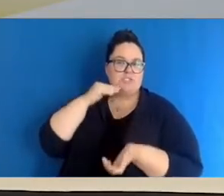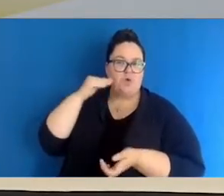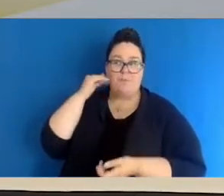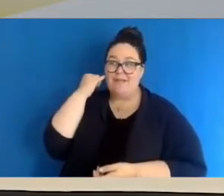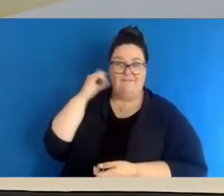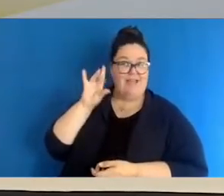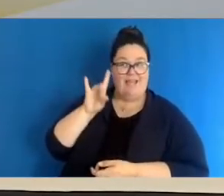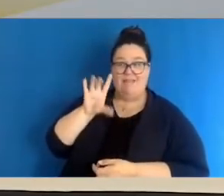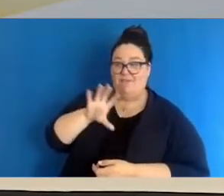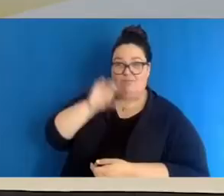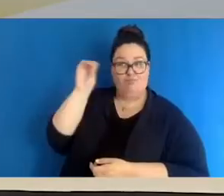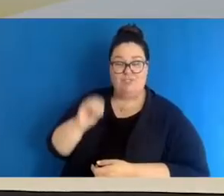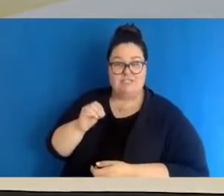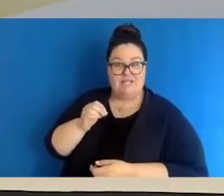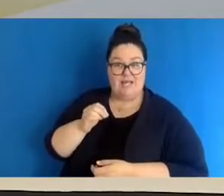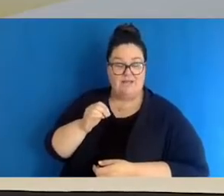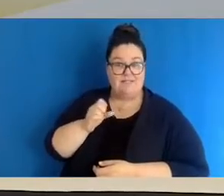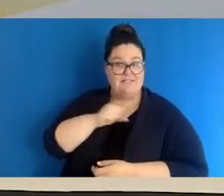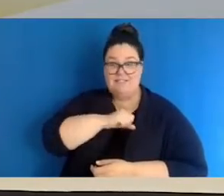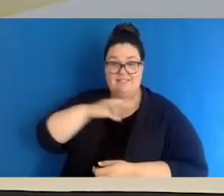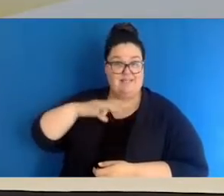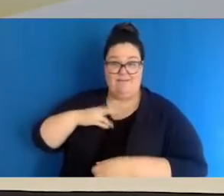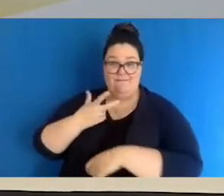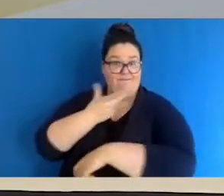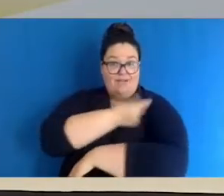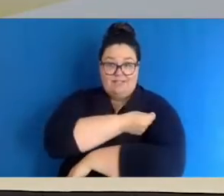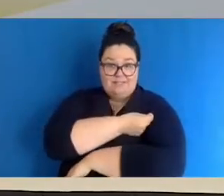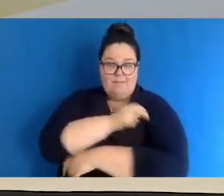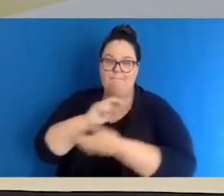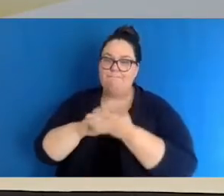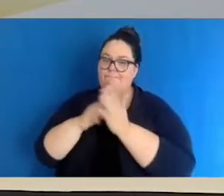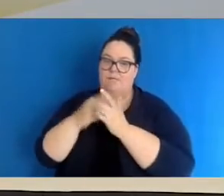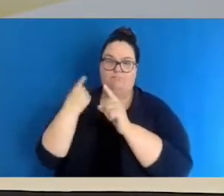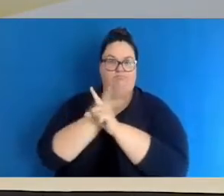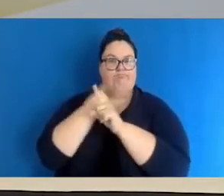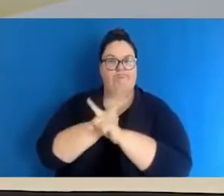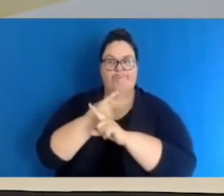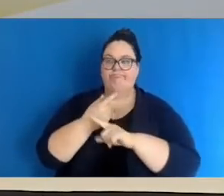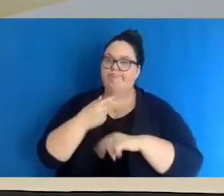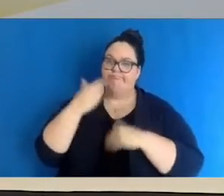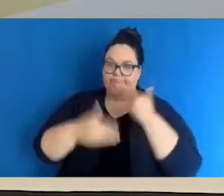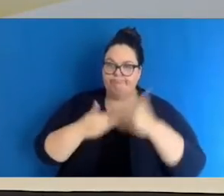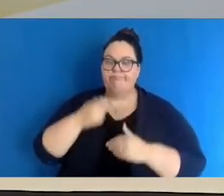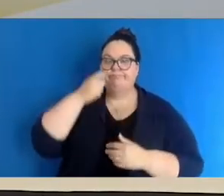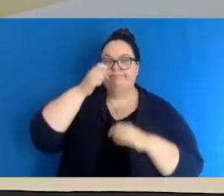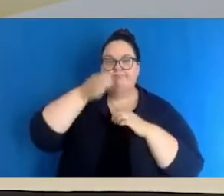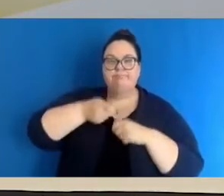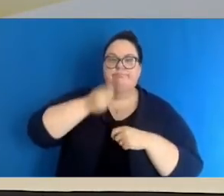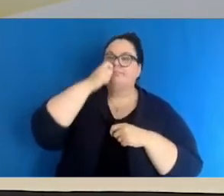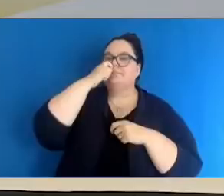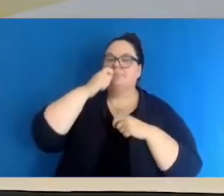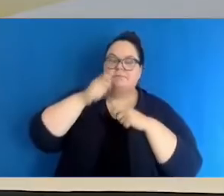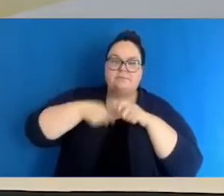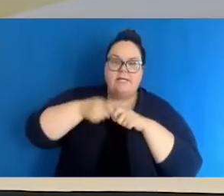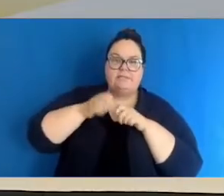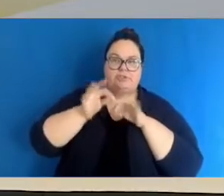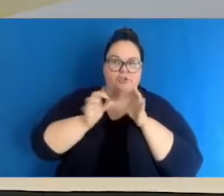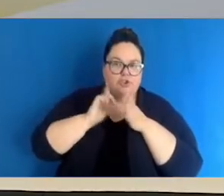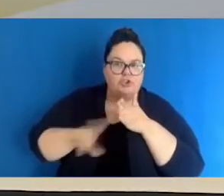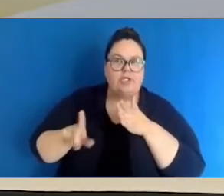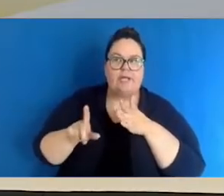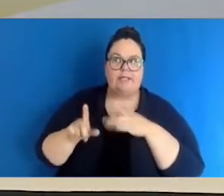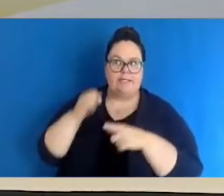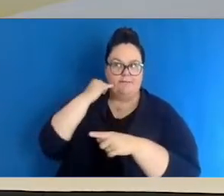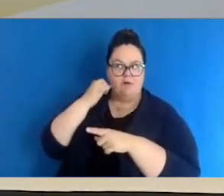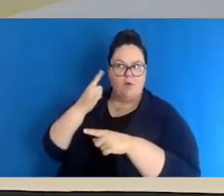85% vaccine uptake among staff will be required to implement regular testing of unvaccinated or partially vaccinated staff. And